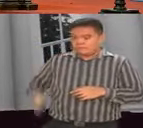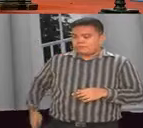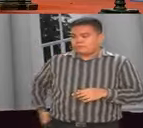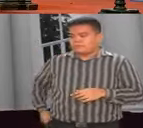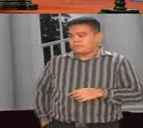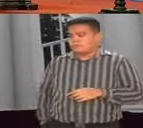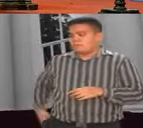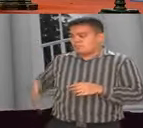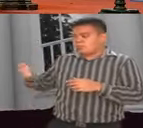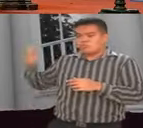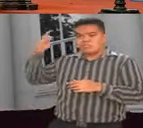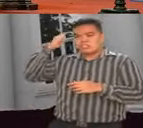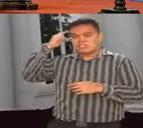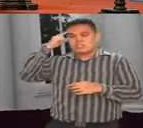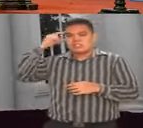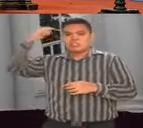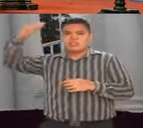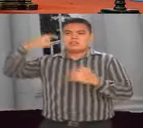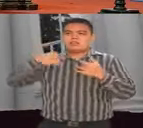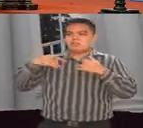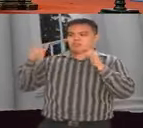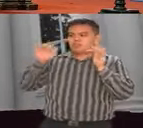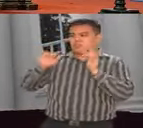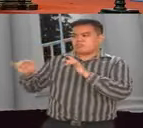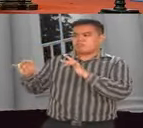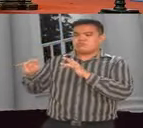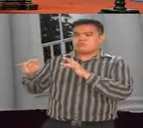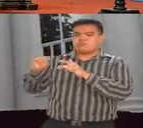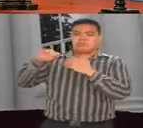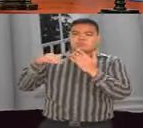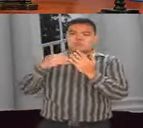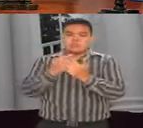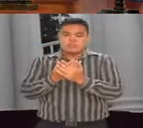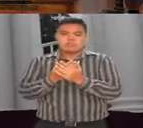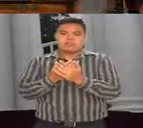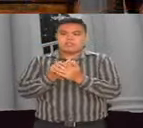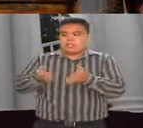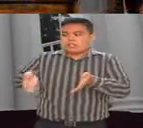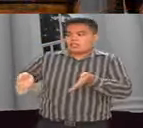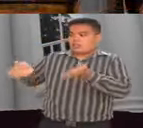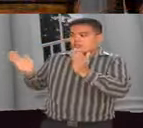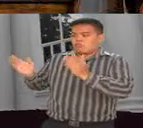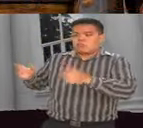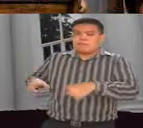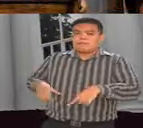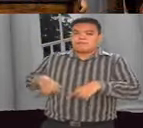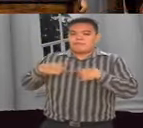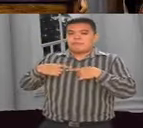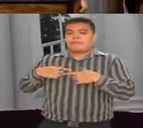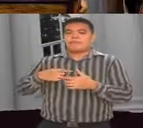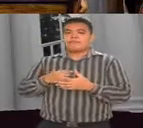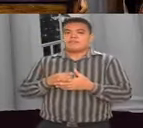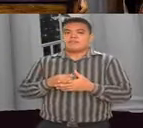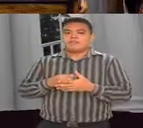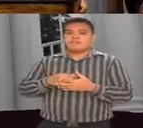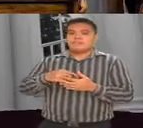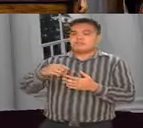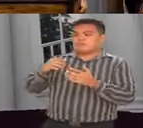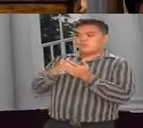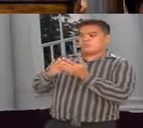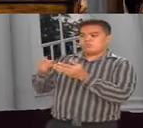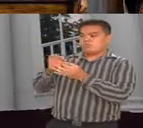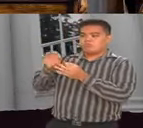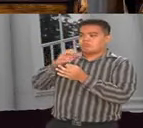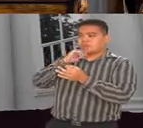you. And I am merciful to you in all these things that I am allowing in your life. I am